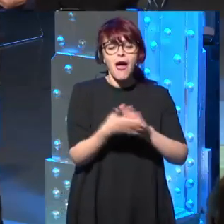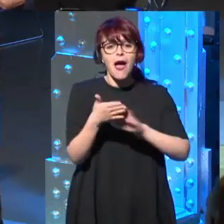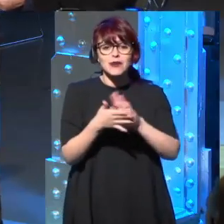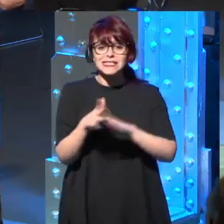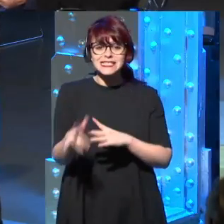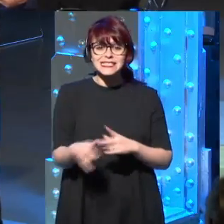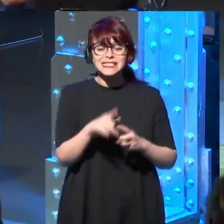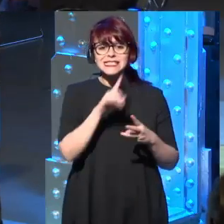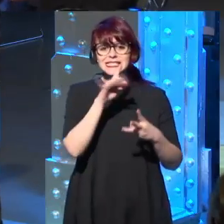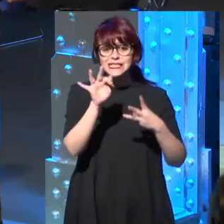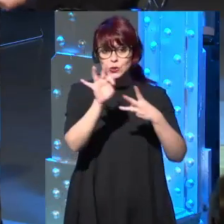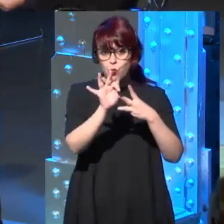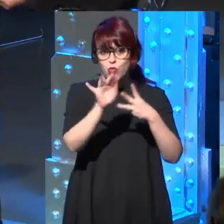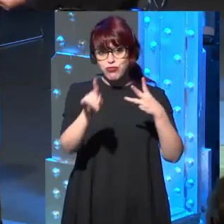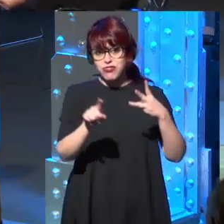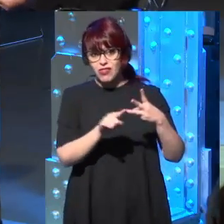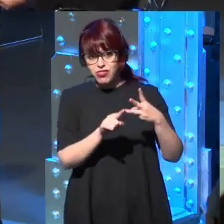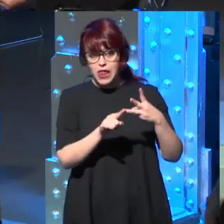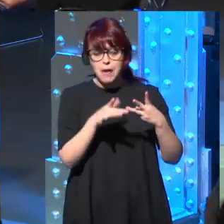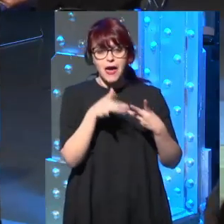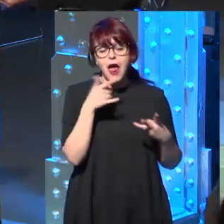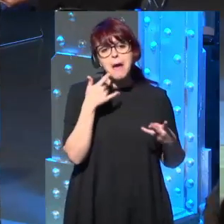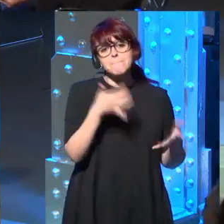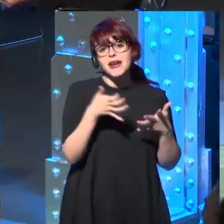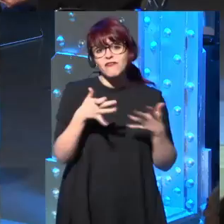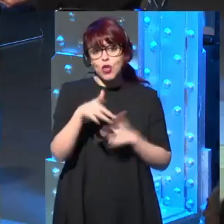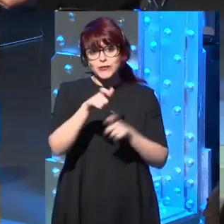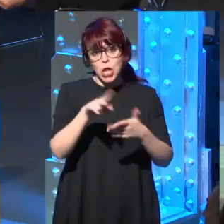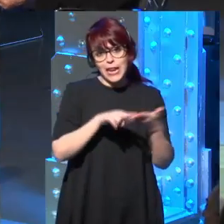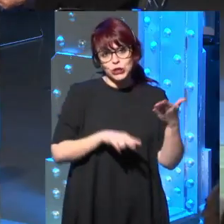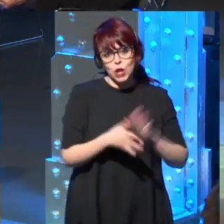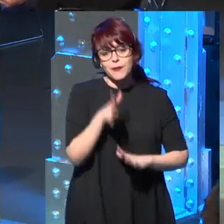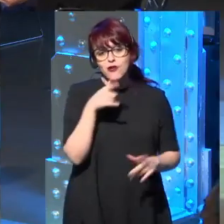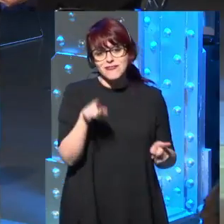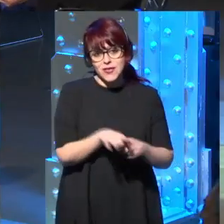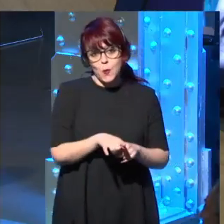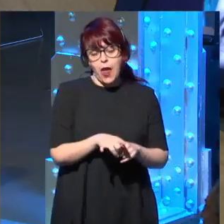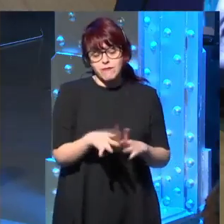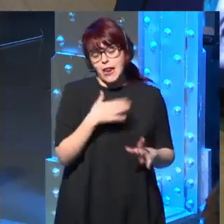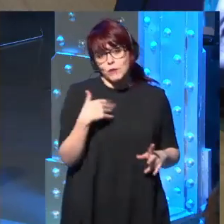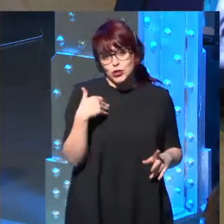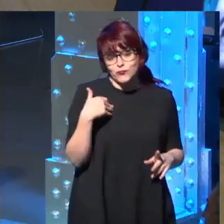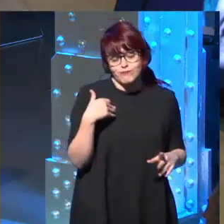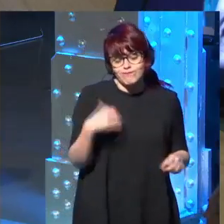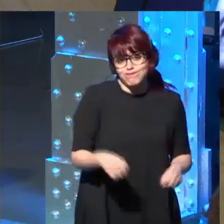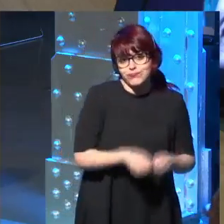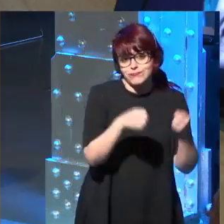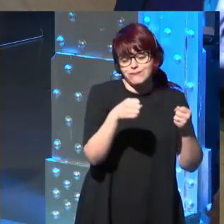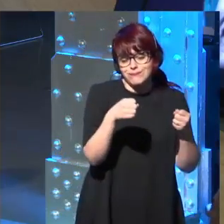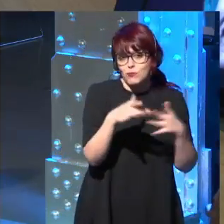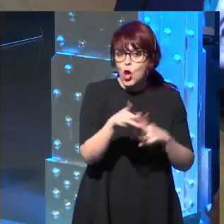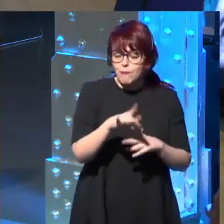benefit of readers, because they want to be as patient as you are writing.